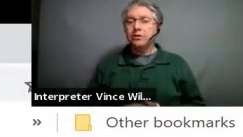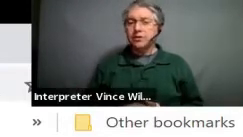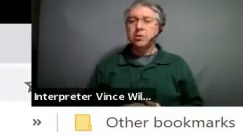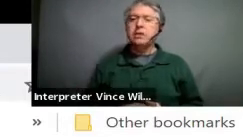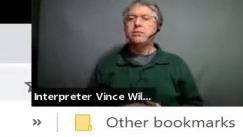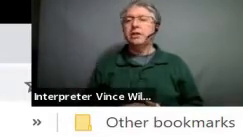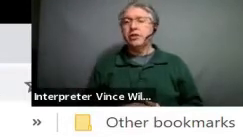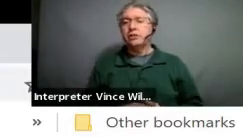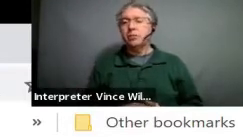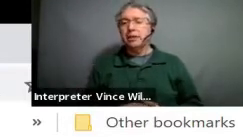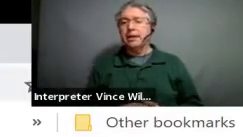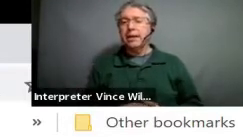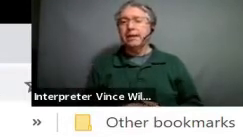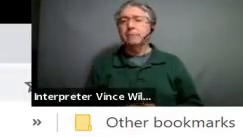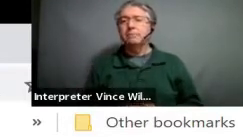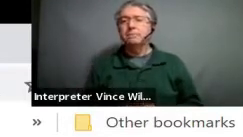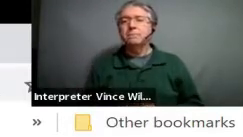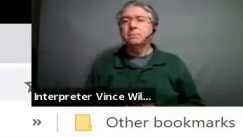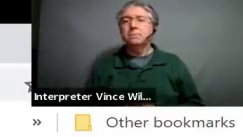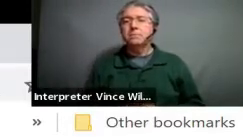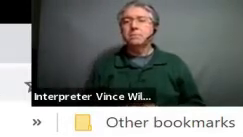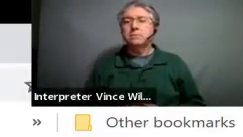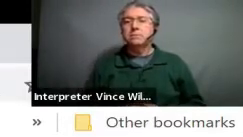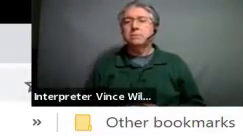work surface would need to be adjustable in height.